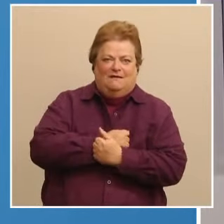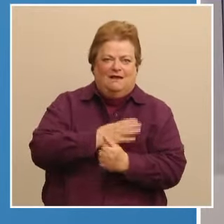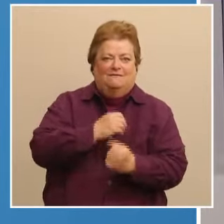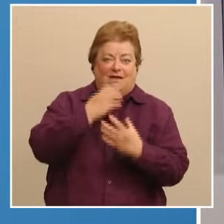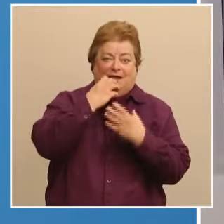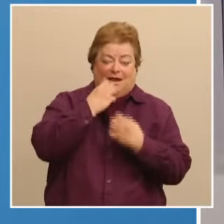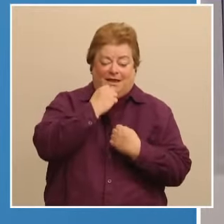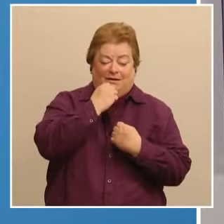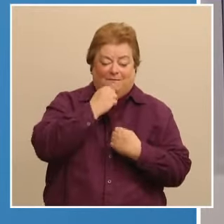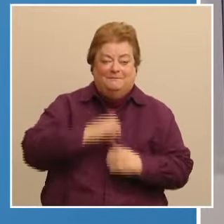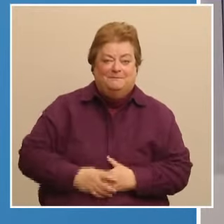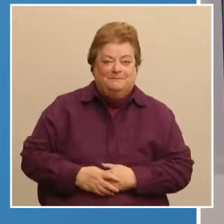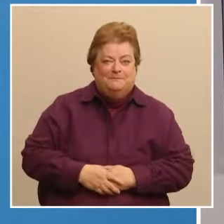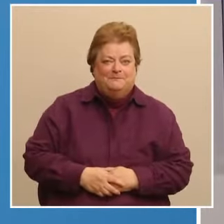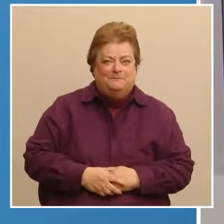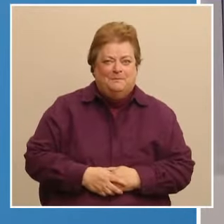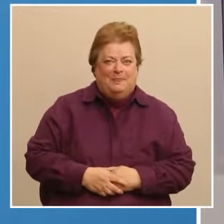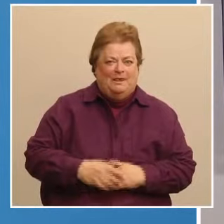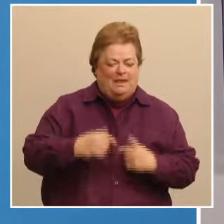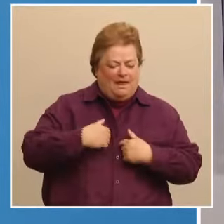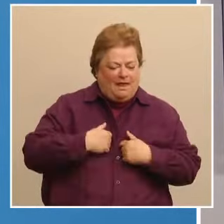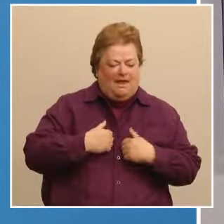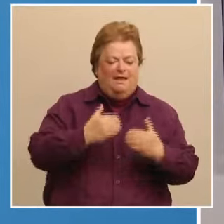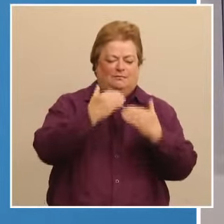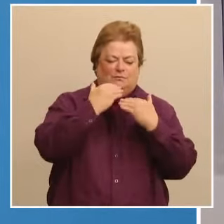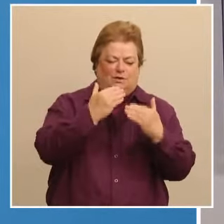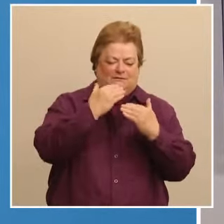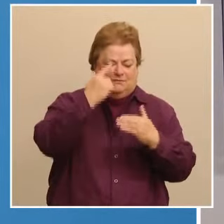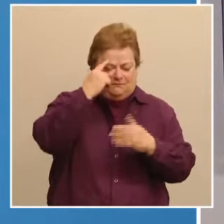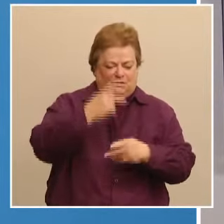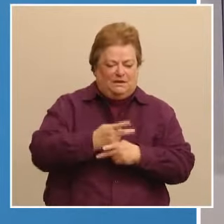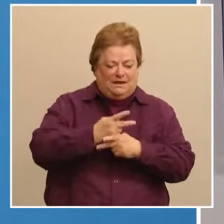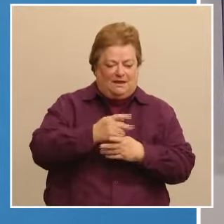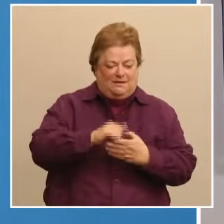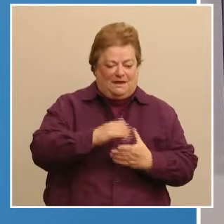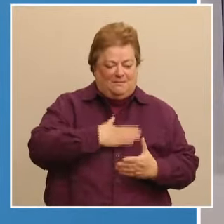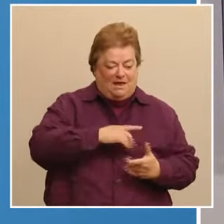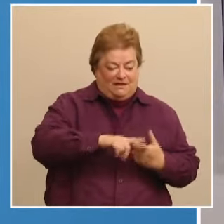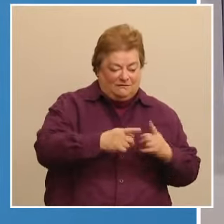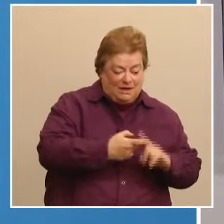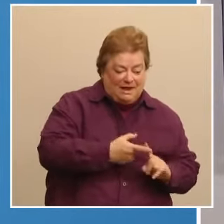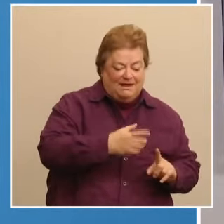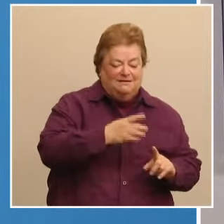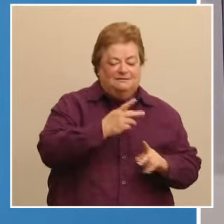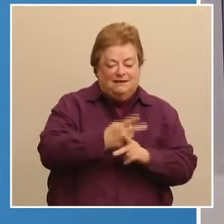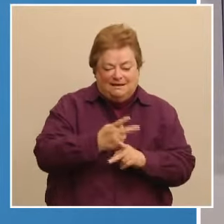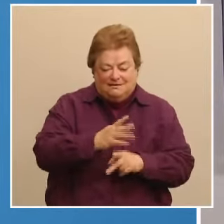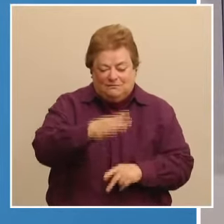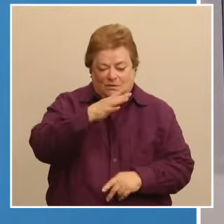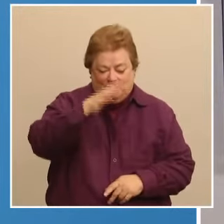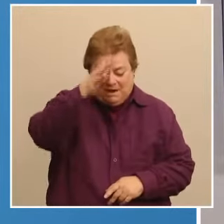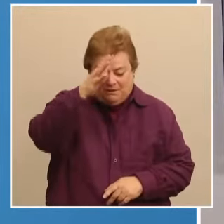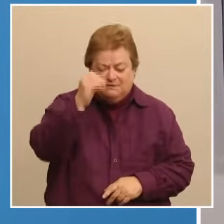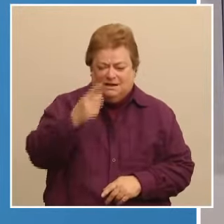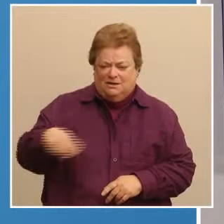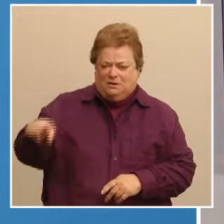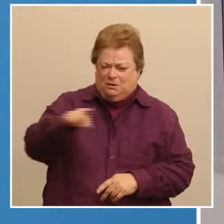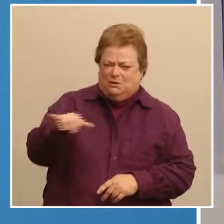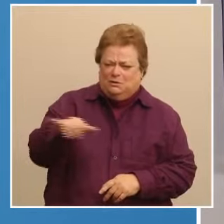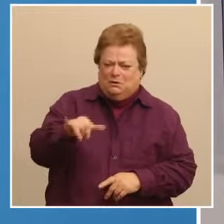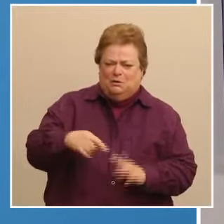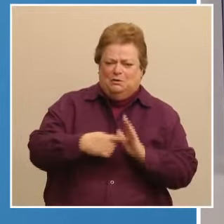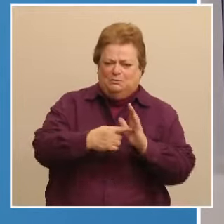care. I am grateful for the care that my friend's parents and so many of you have shown one another during this